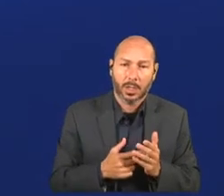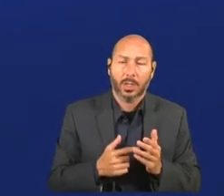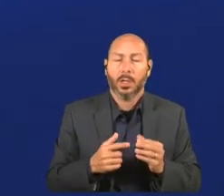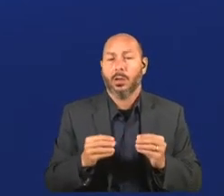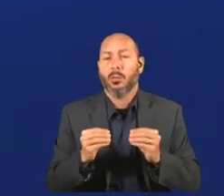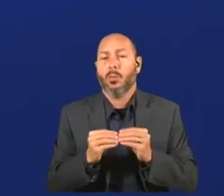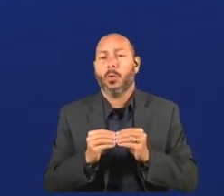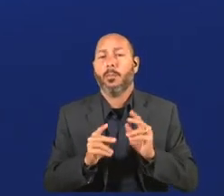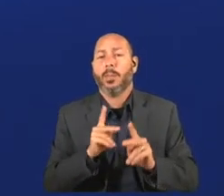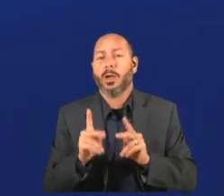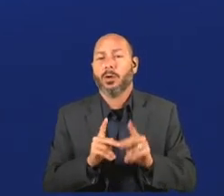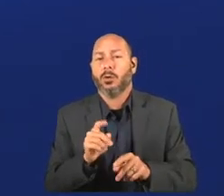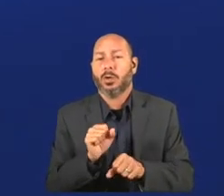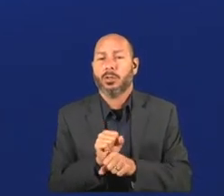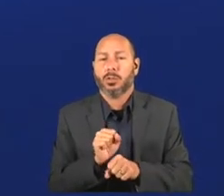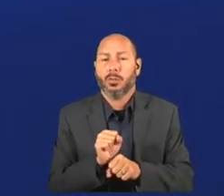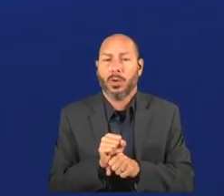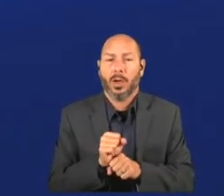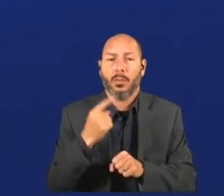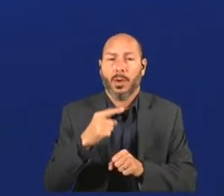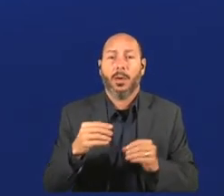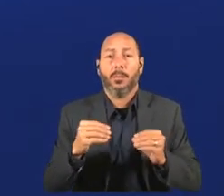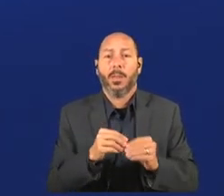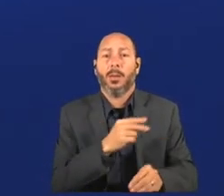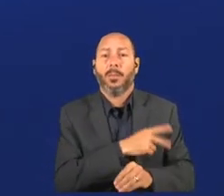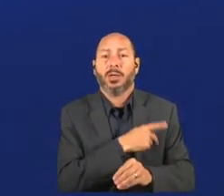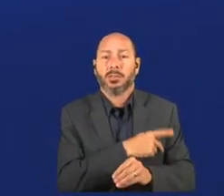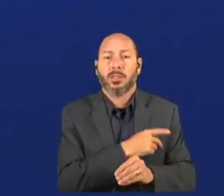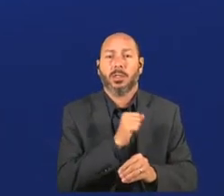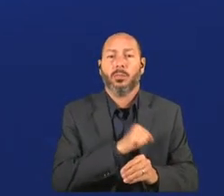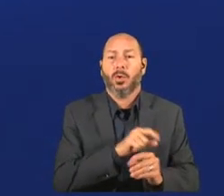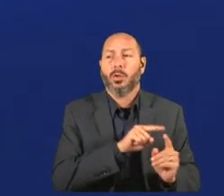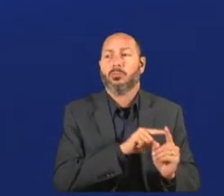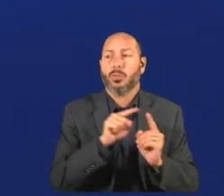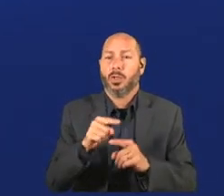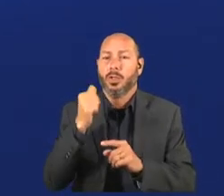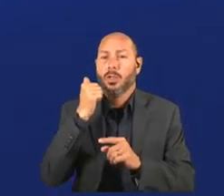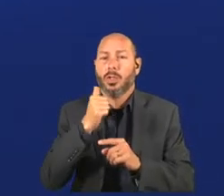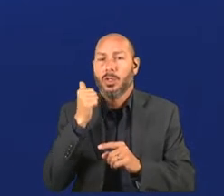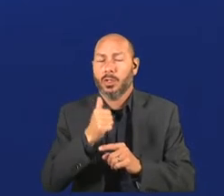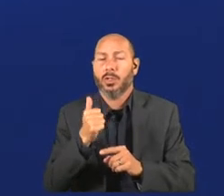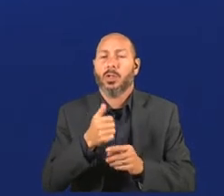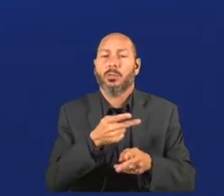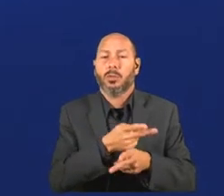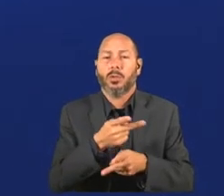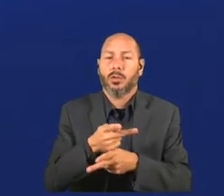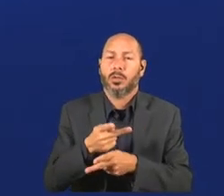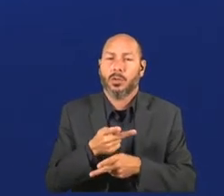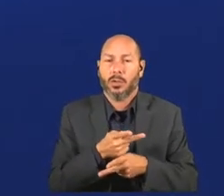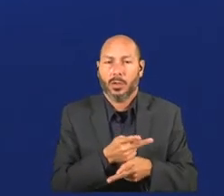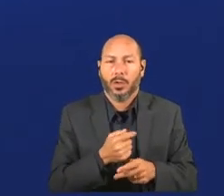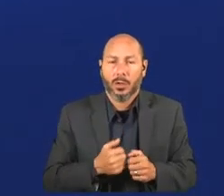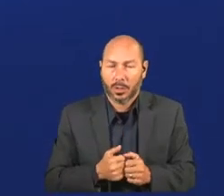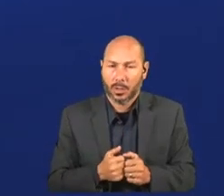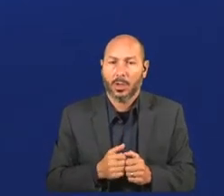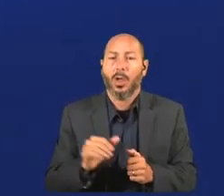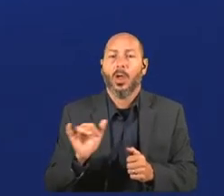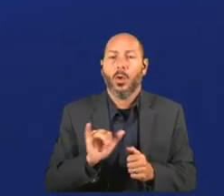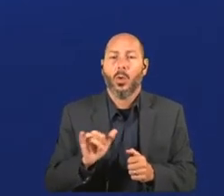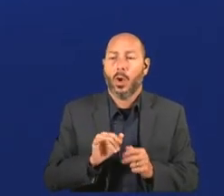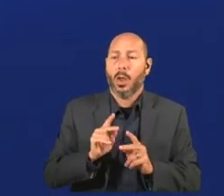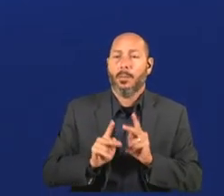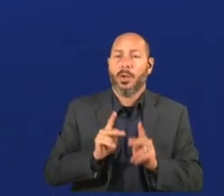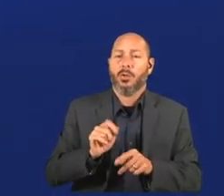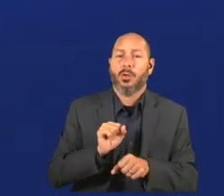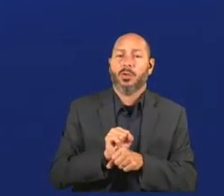when they're available, they can actually see more patients and not be submitting bills or documenting or spending time on administrative stuff that they shouldn't be spending it on.